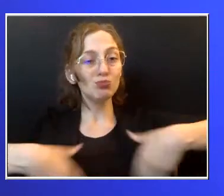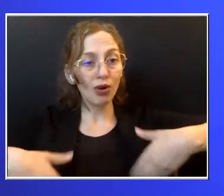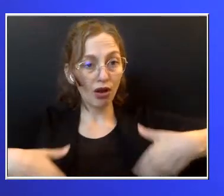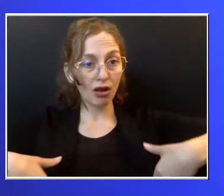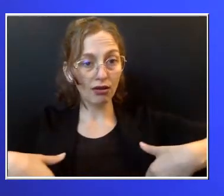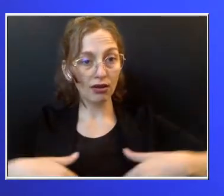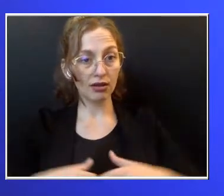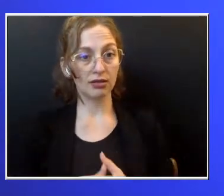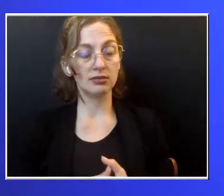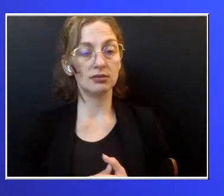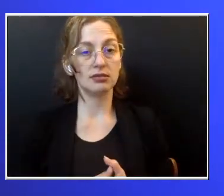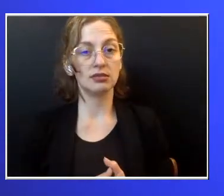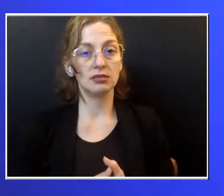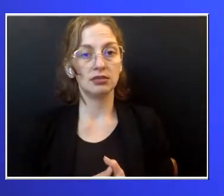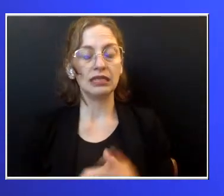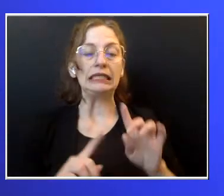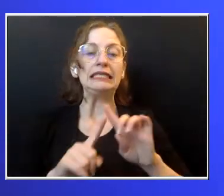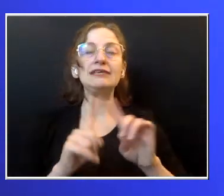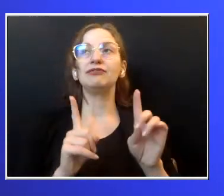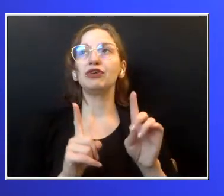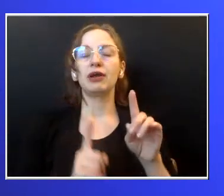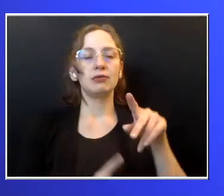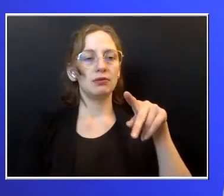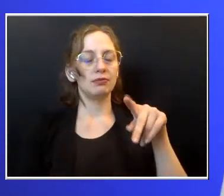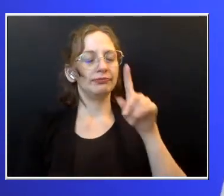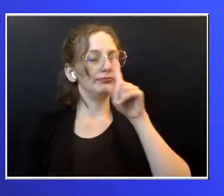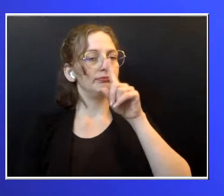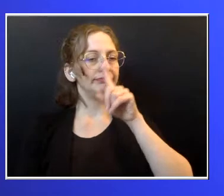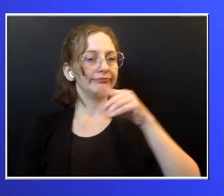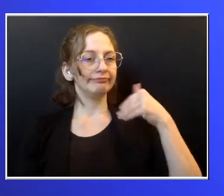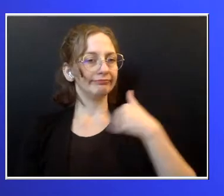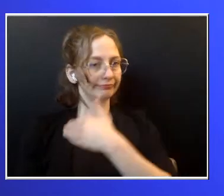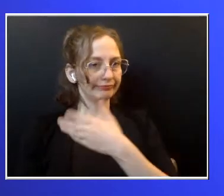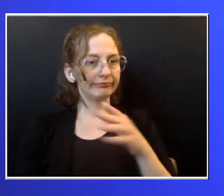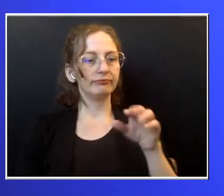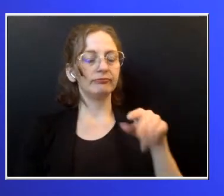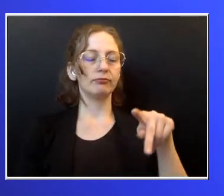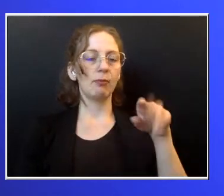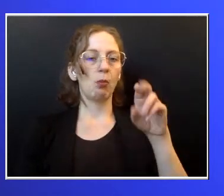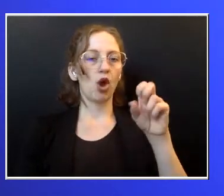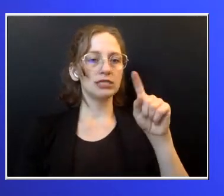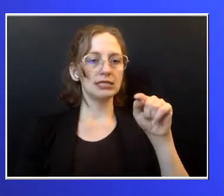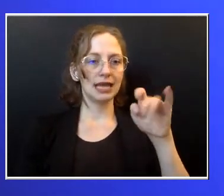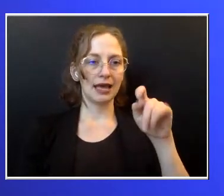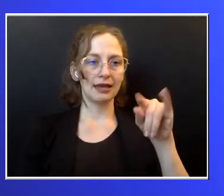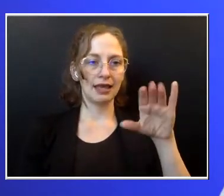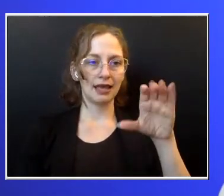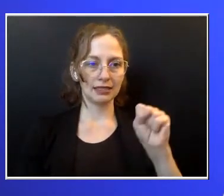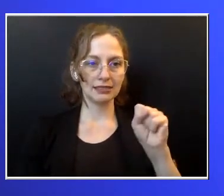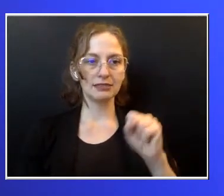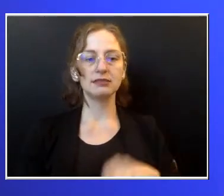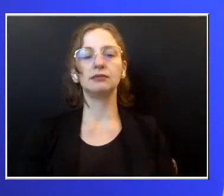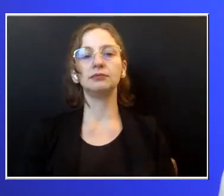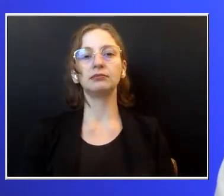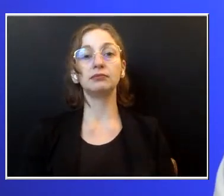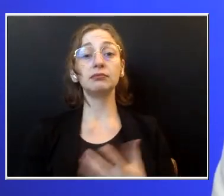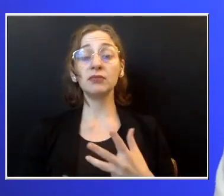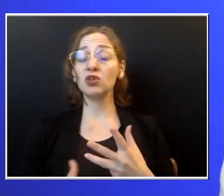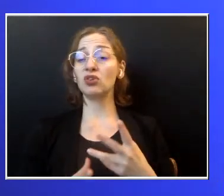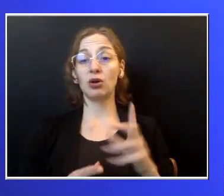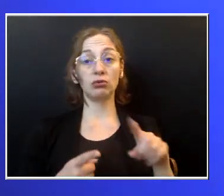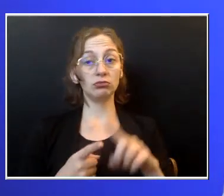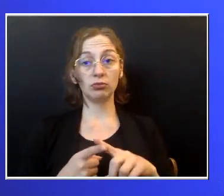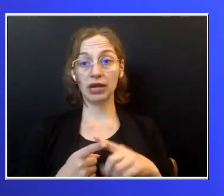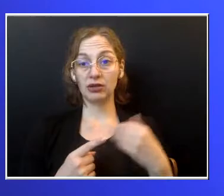different prosthetics and inserts that will help, you know, look in clothing, in bathing suits, to look as